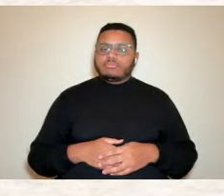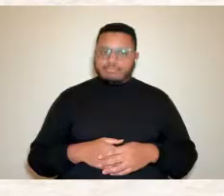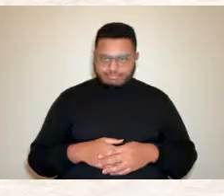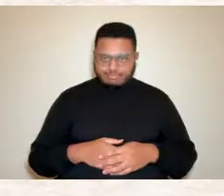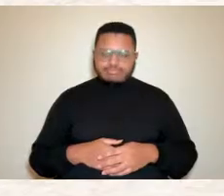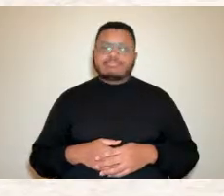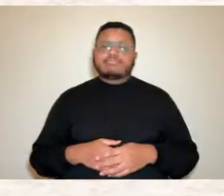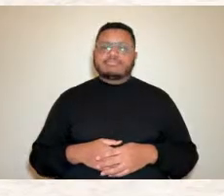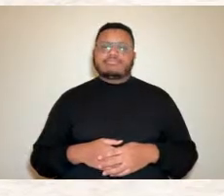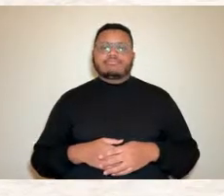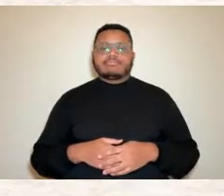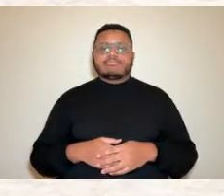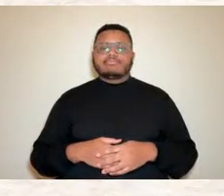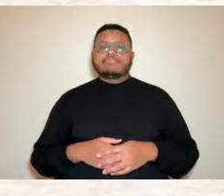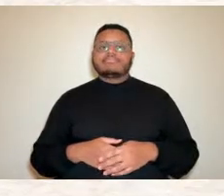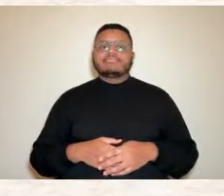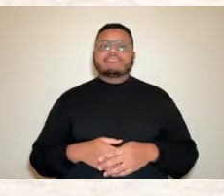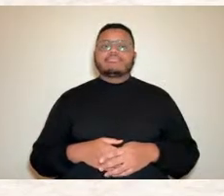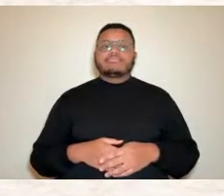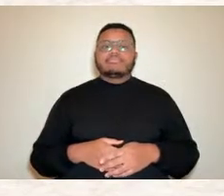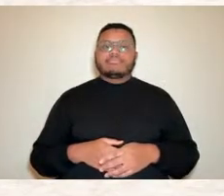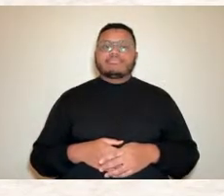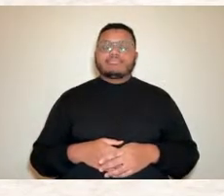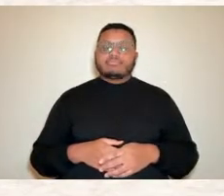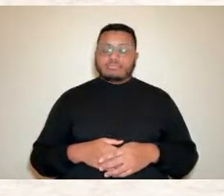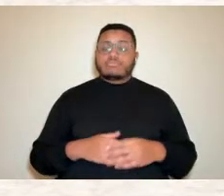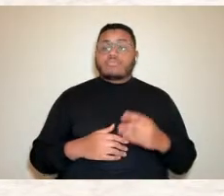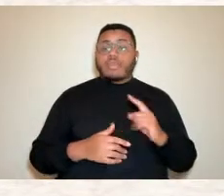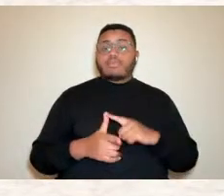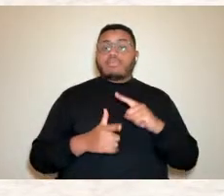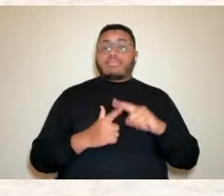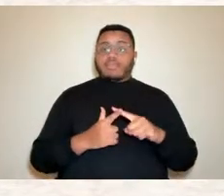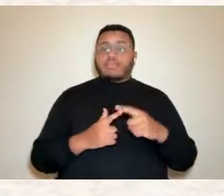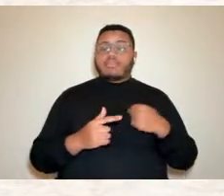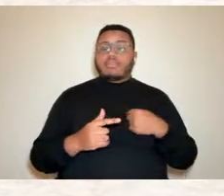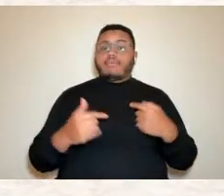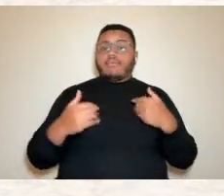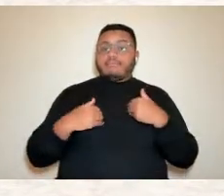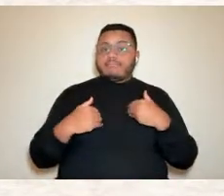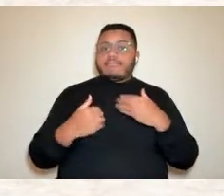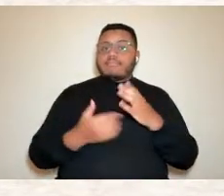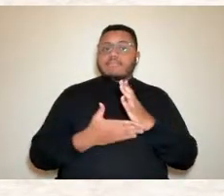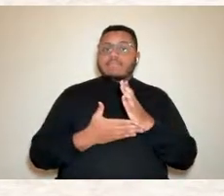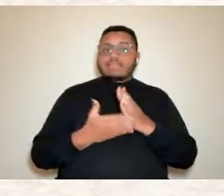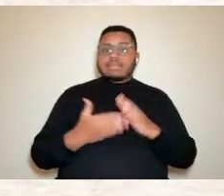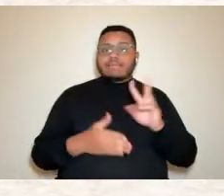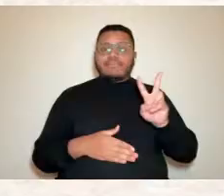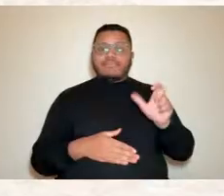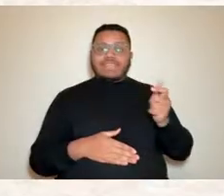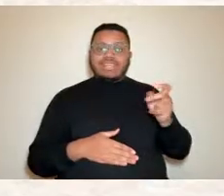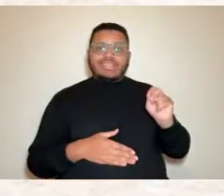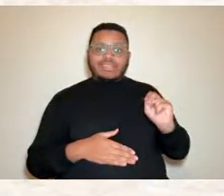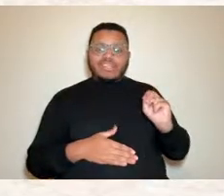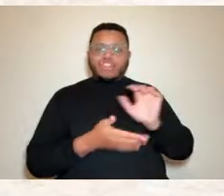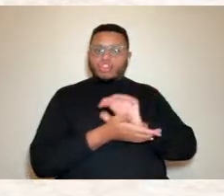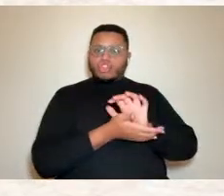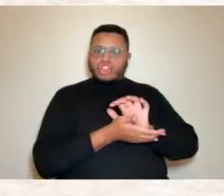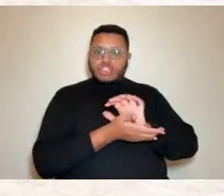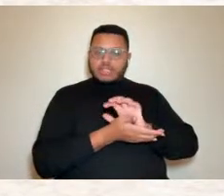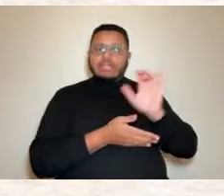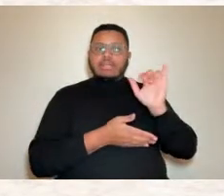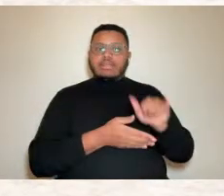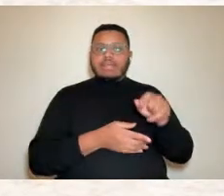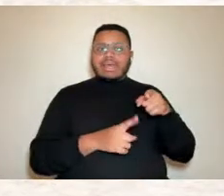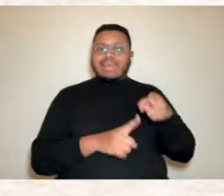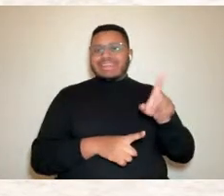Okay, there we go. And then I have some vegan cheese. This is the Daiya brand,